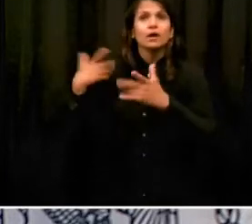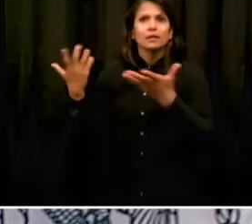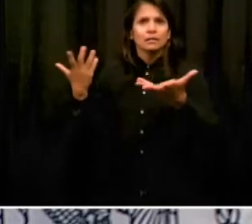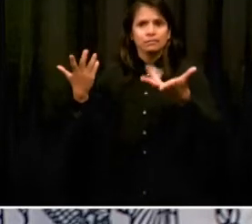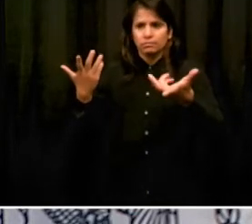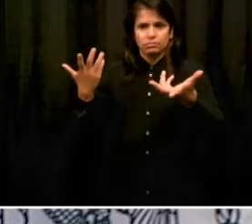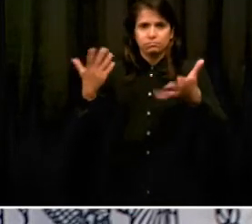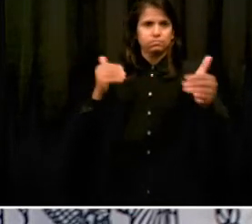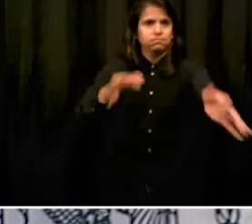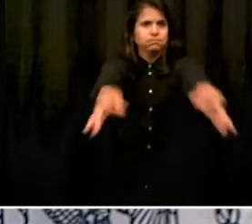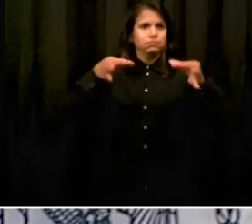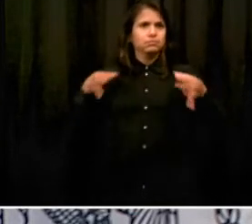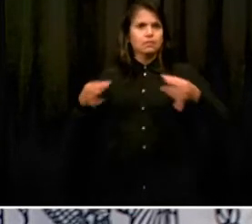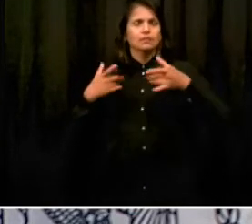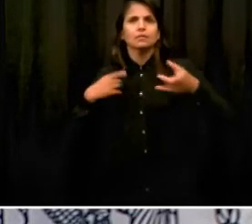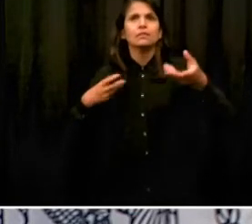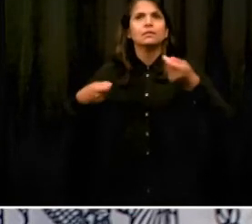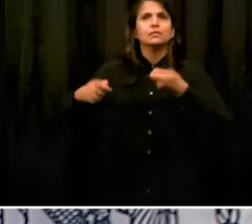days less.